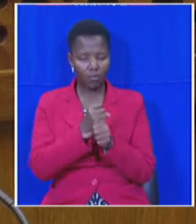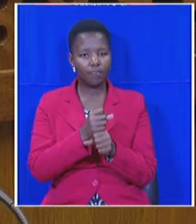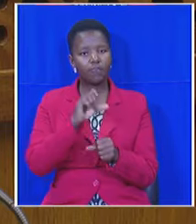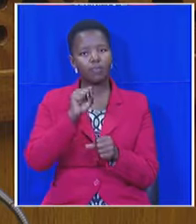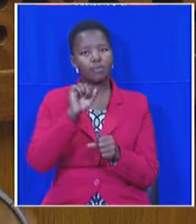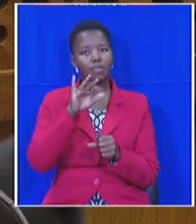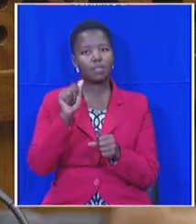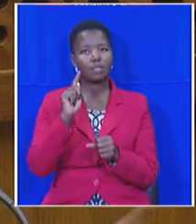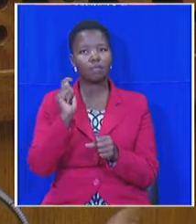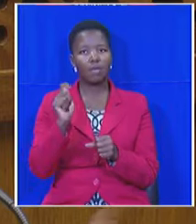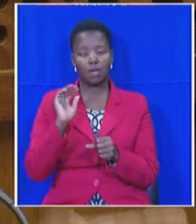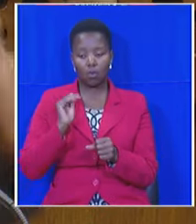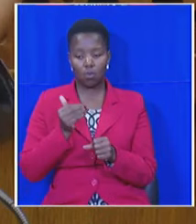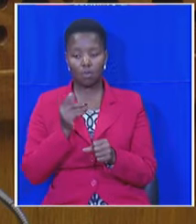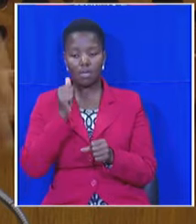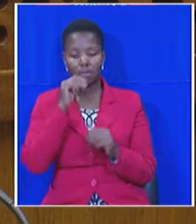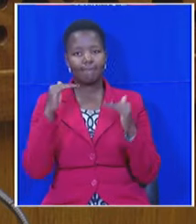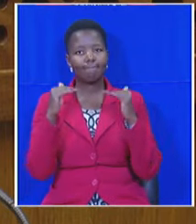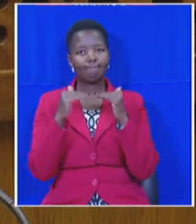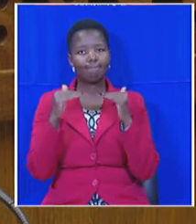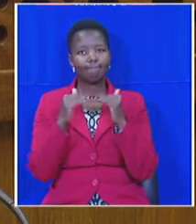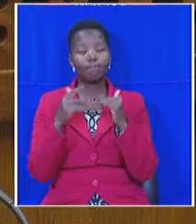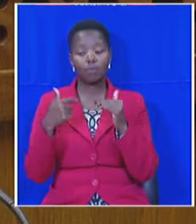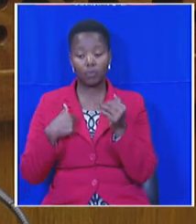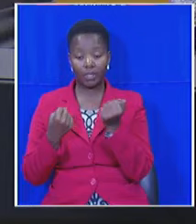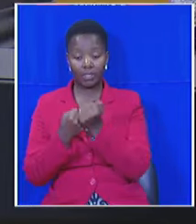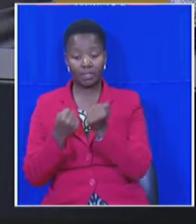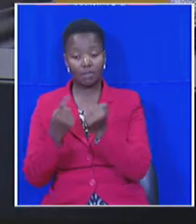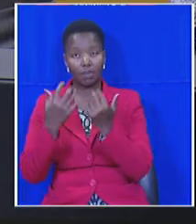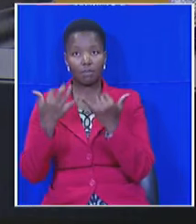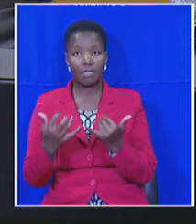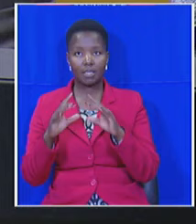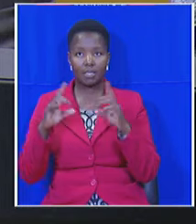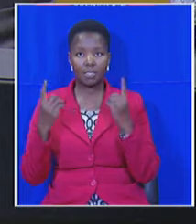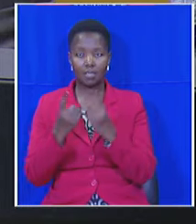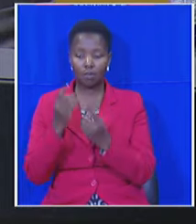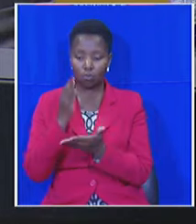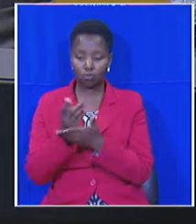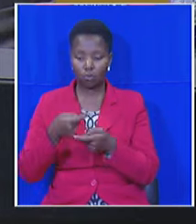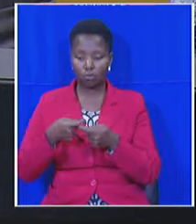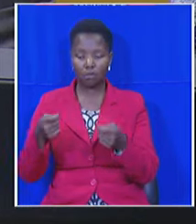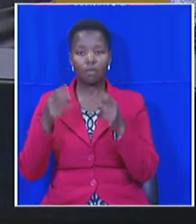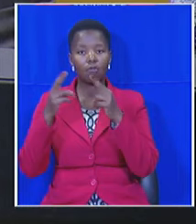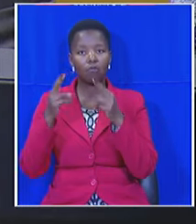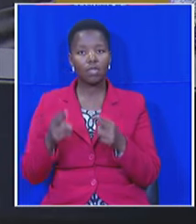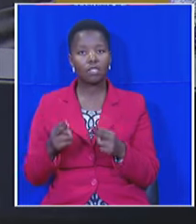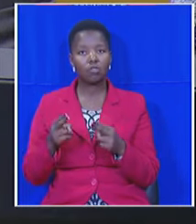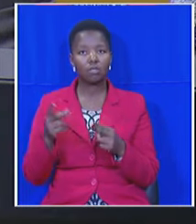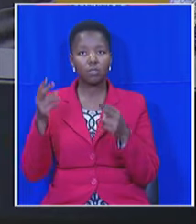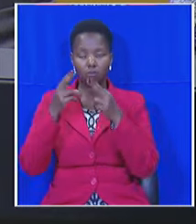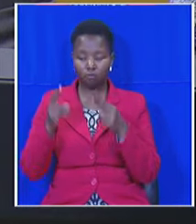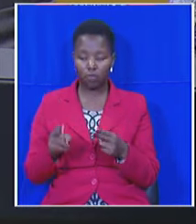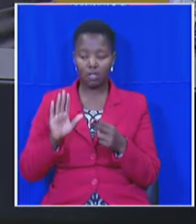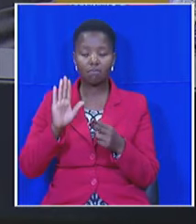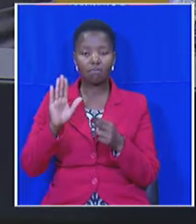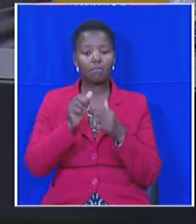pay between Banyana Banyana and Bafana Bafana. We will start supporting this budget when the department stops giving money to federations whose